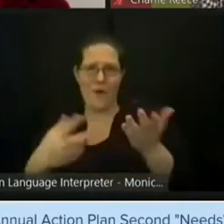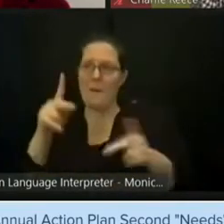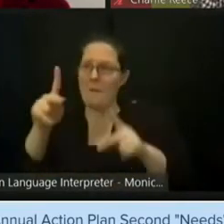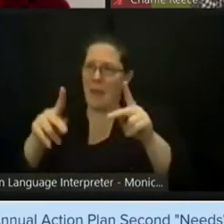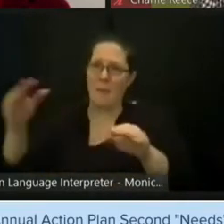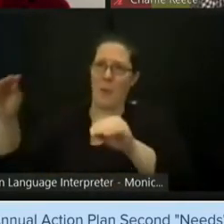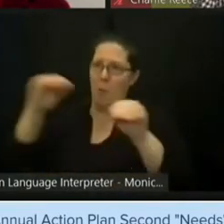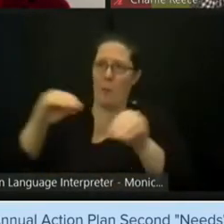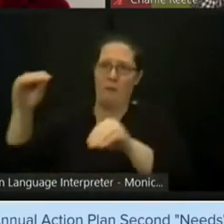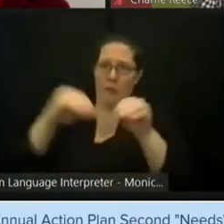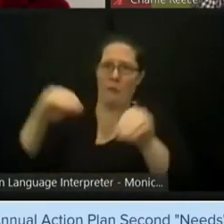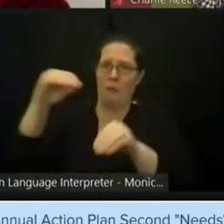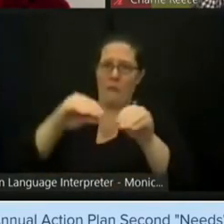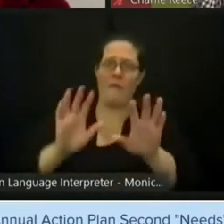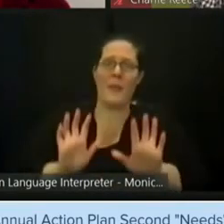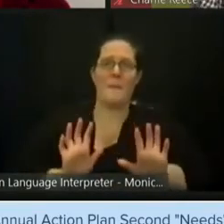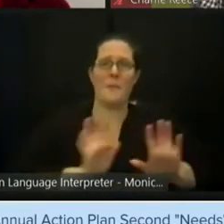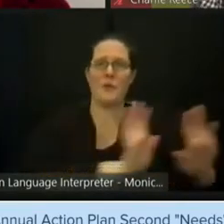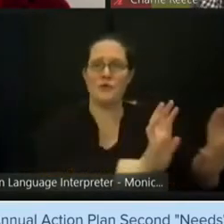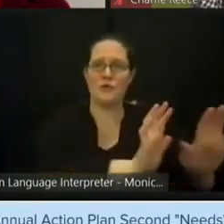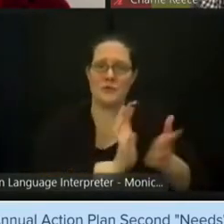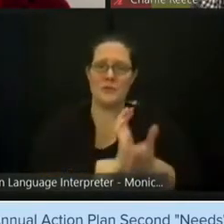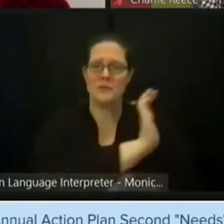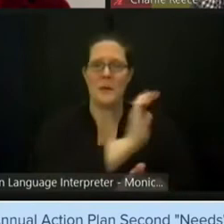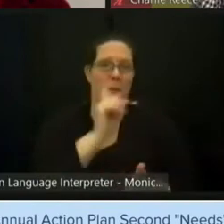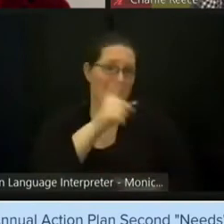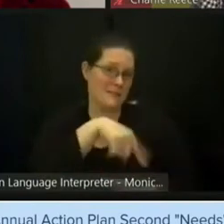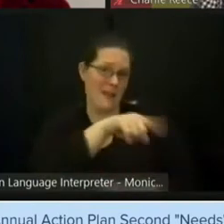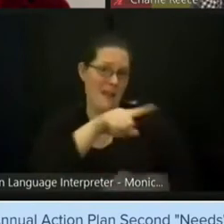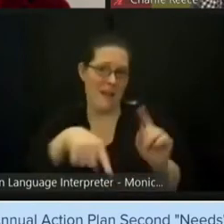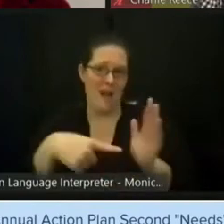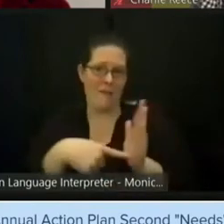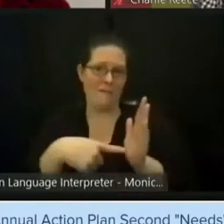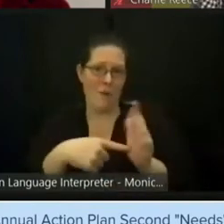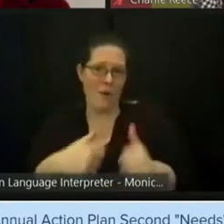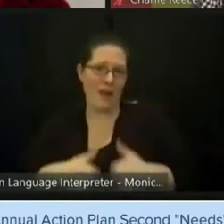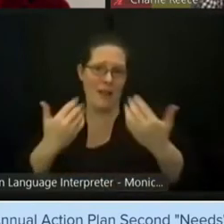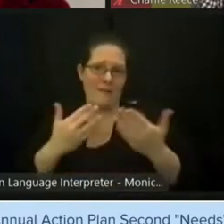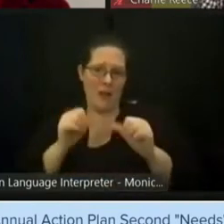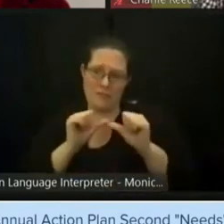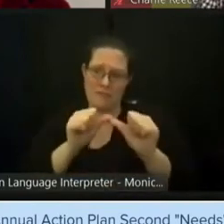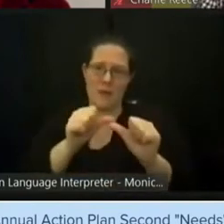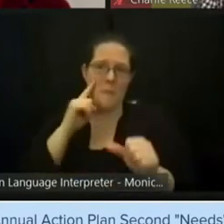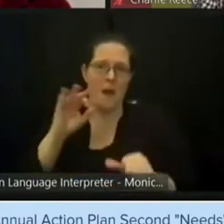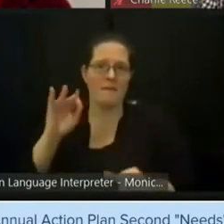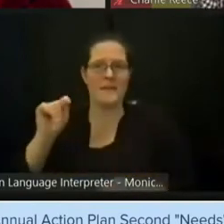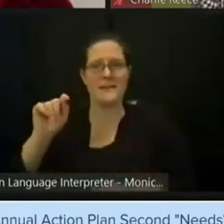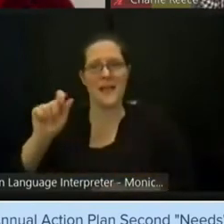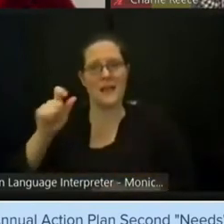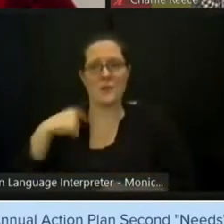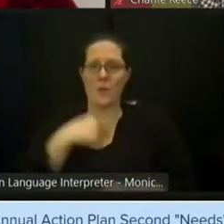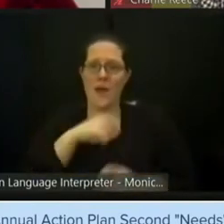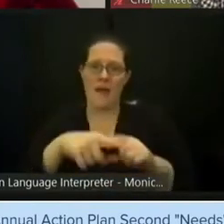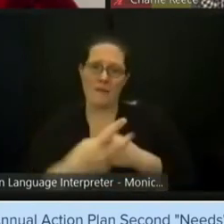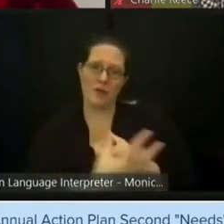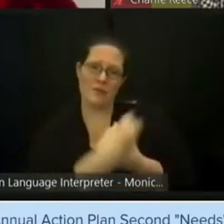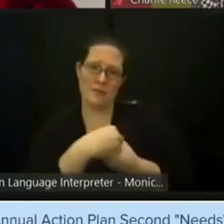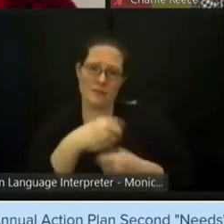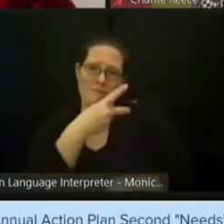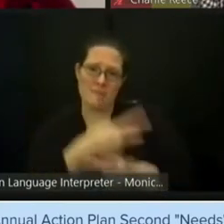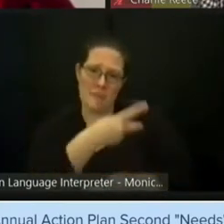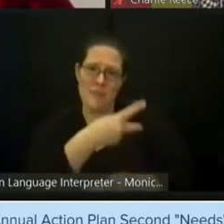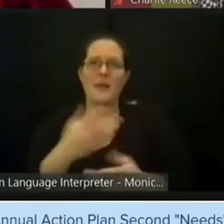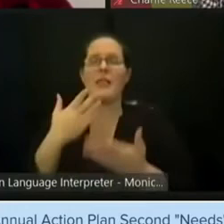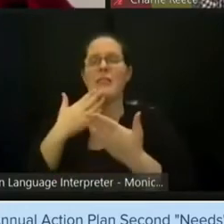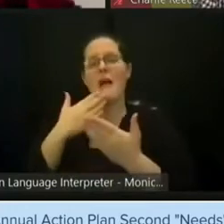come in and push them out because they can't afford to stay. We have got to do that. Thank you for the rental